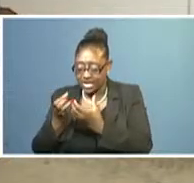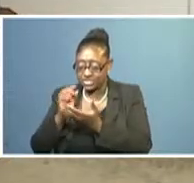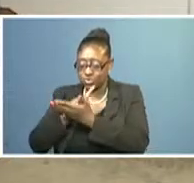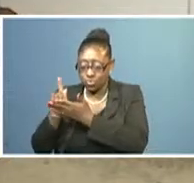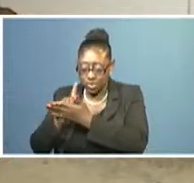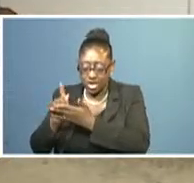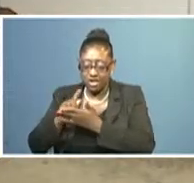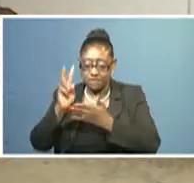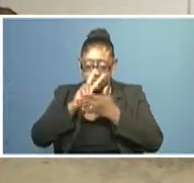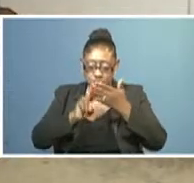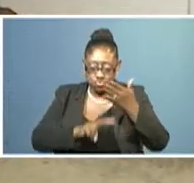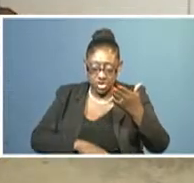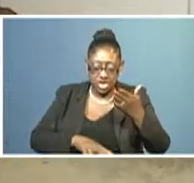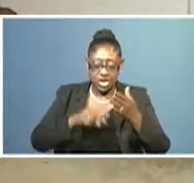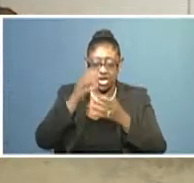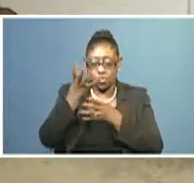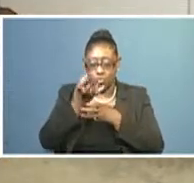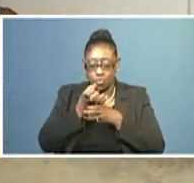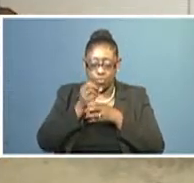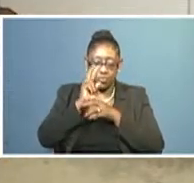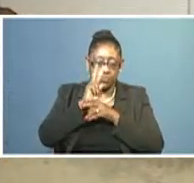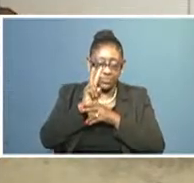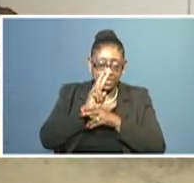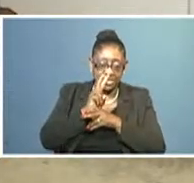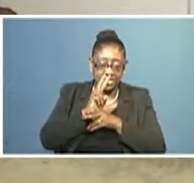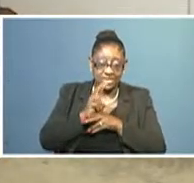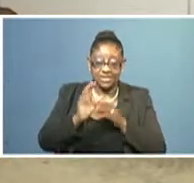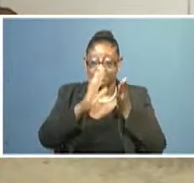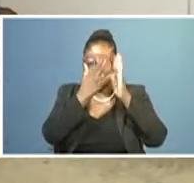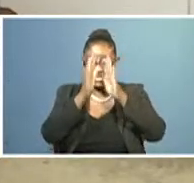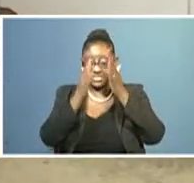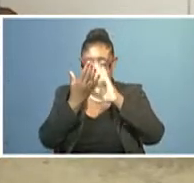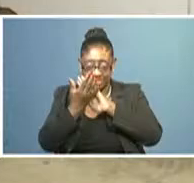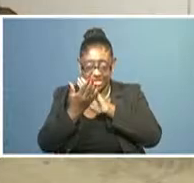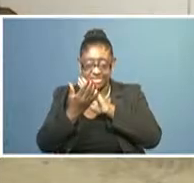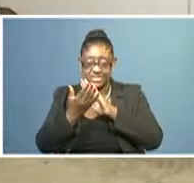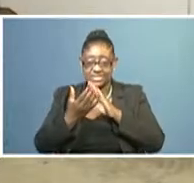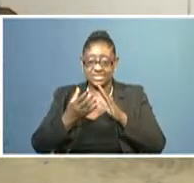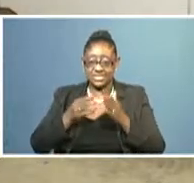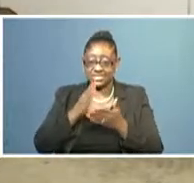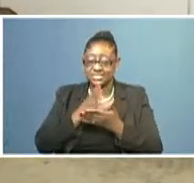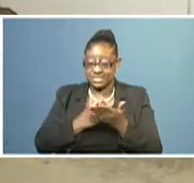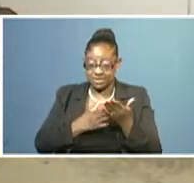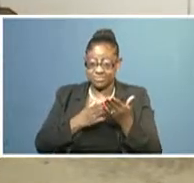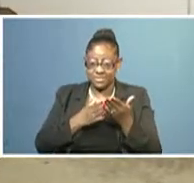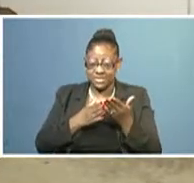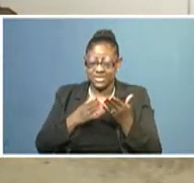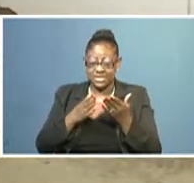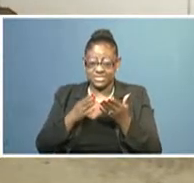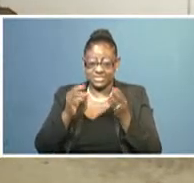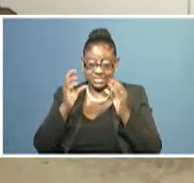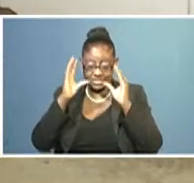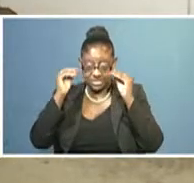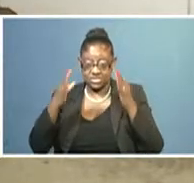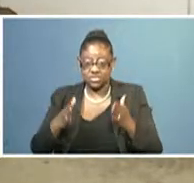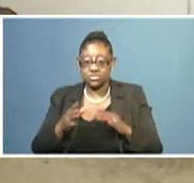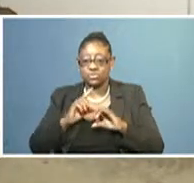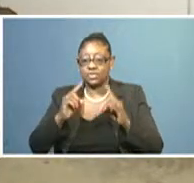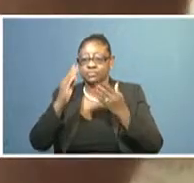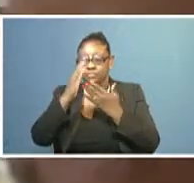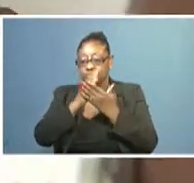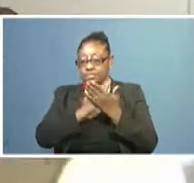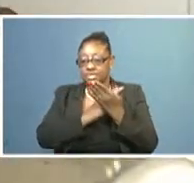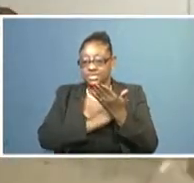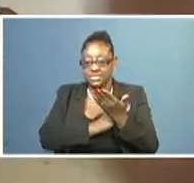create our content videos. Not all of the schools are back face-to-face, so some teachers are still doing asynchronous lessons,